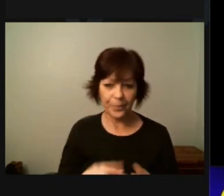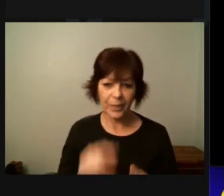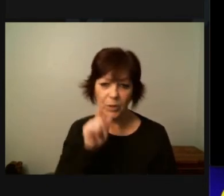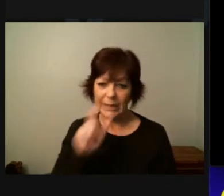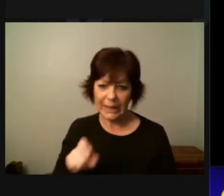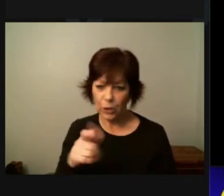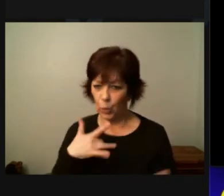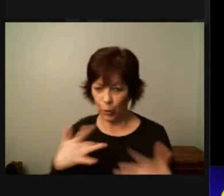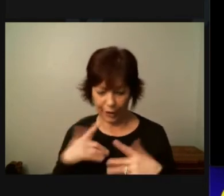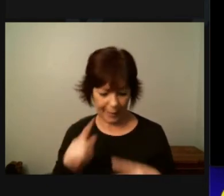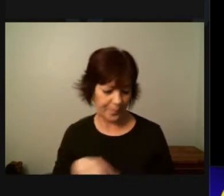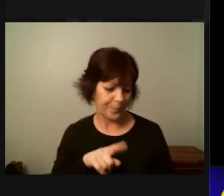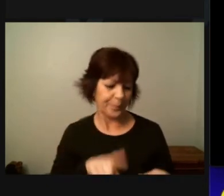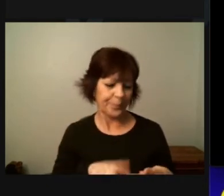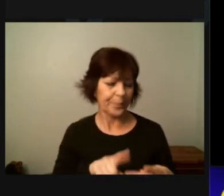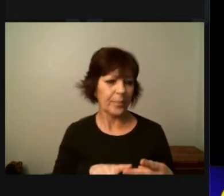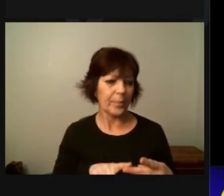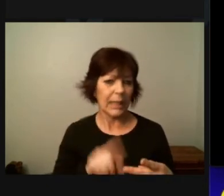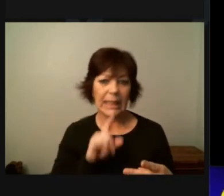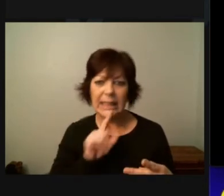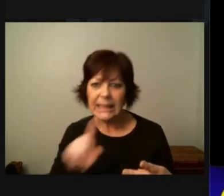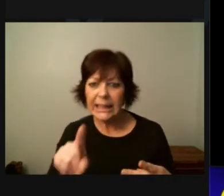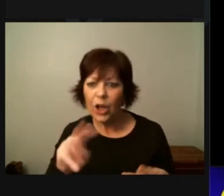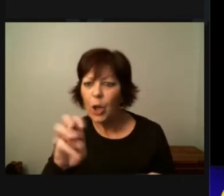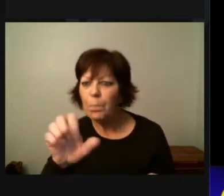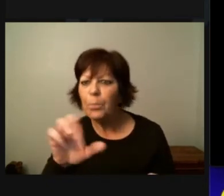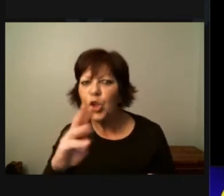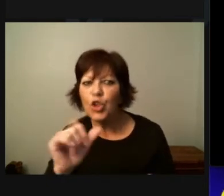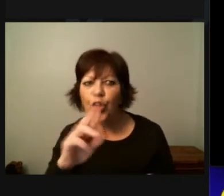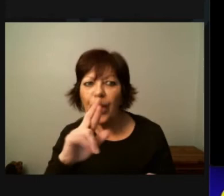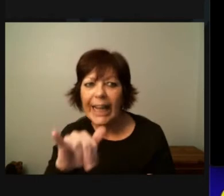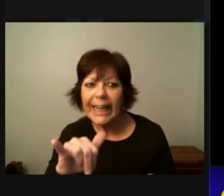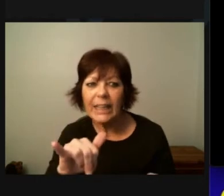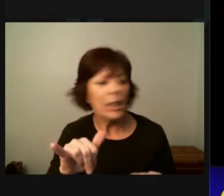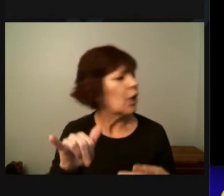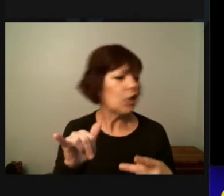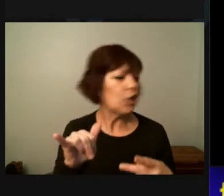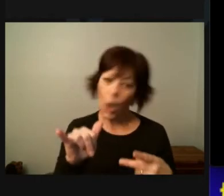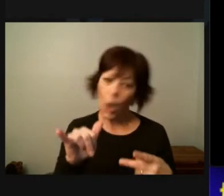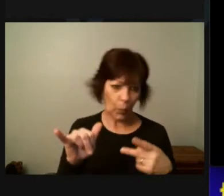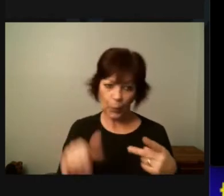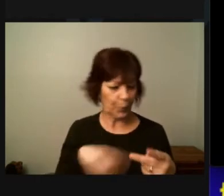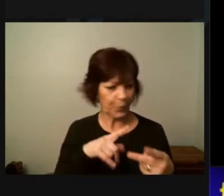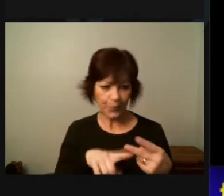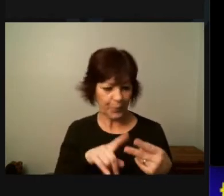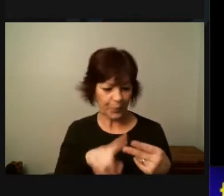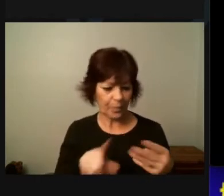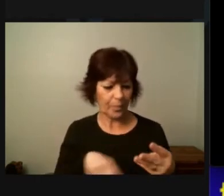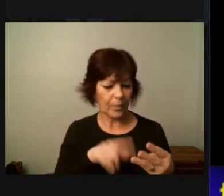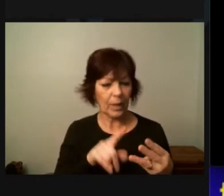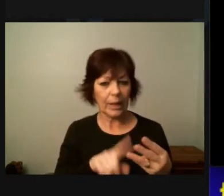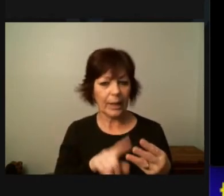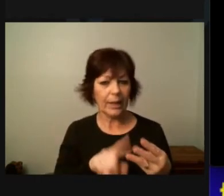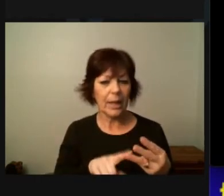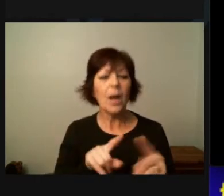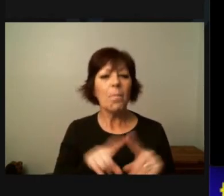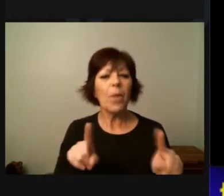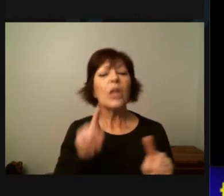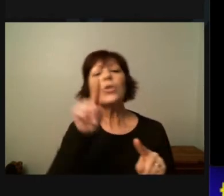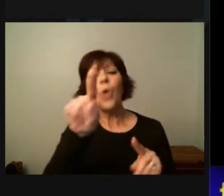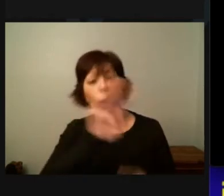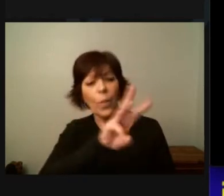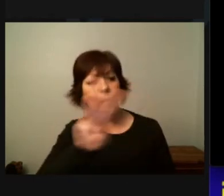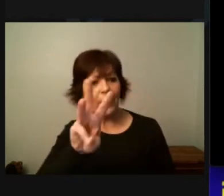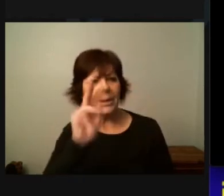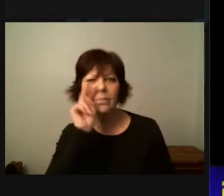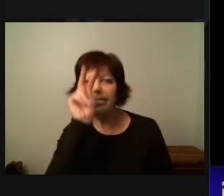worry about that. Is there mercury in the vaccine? Well, no, there's not. So you don't need to worry about that. But you can go on that